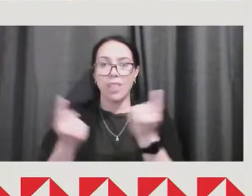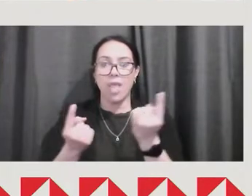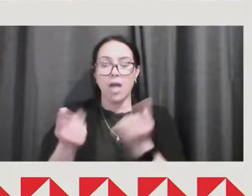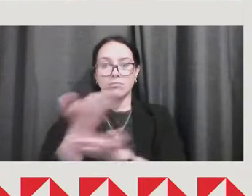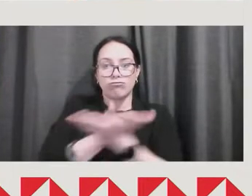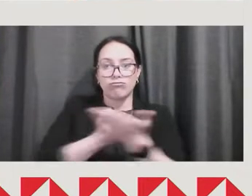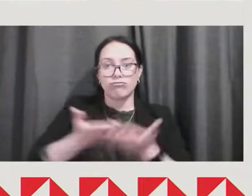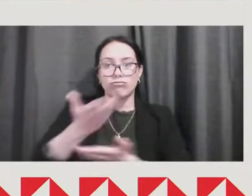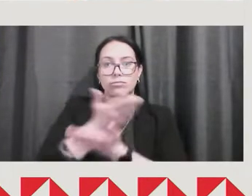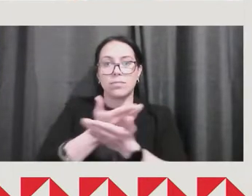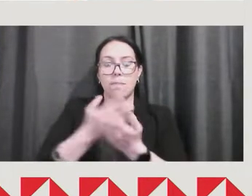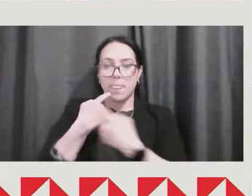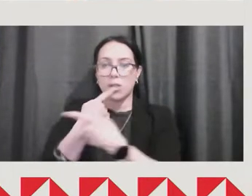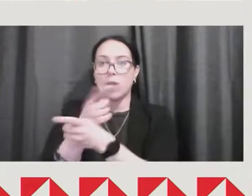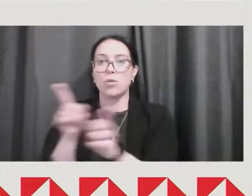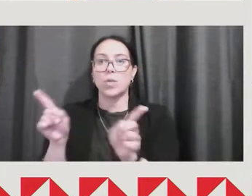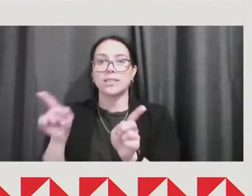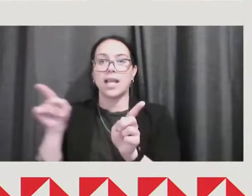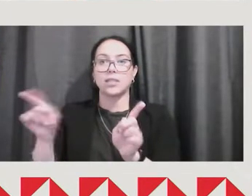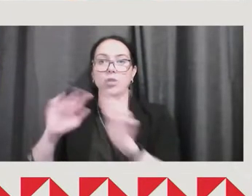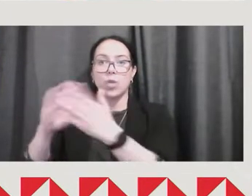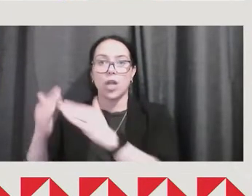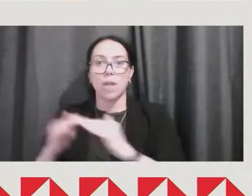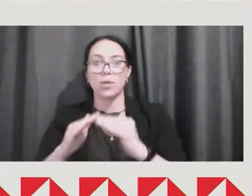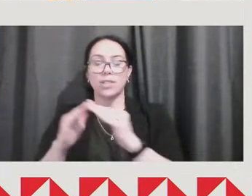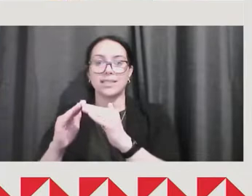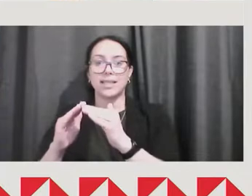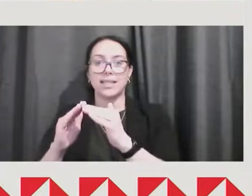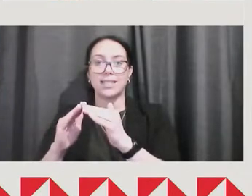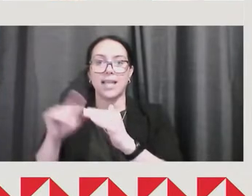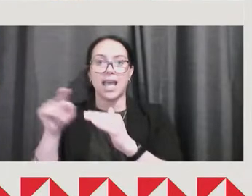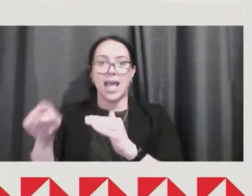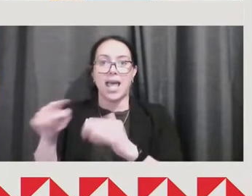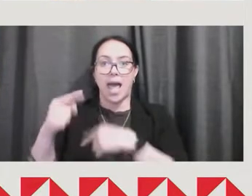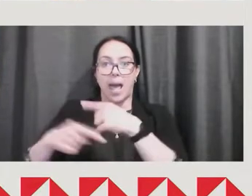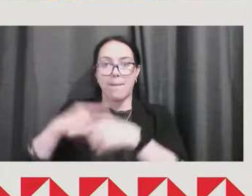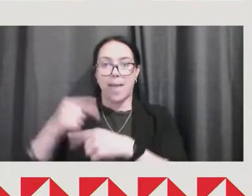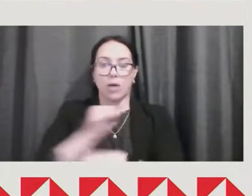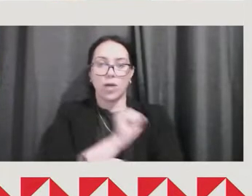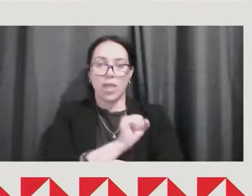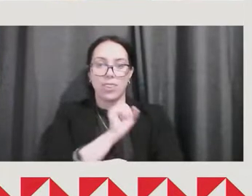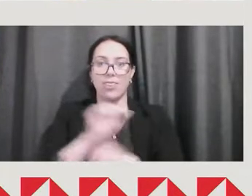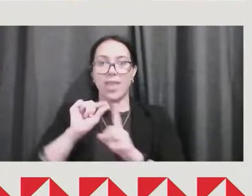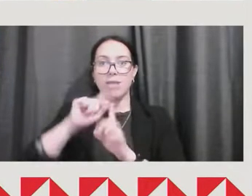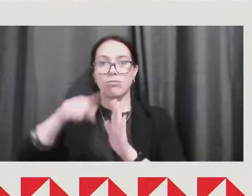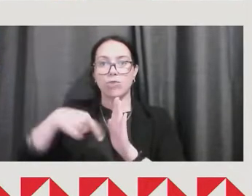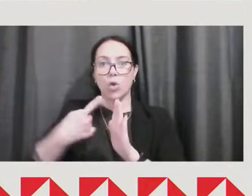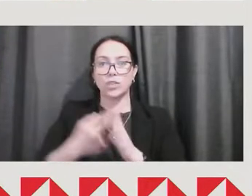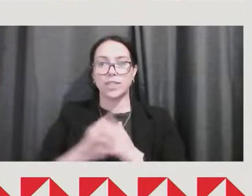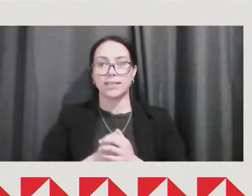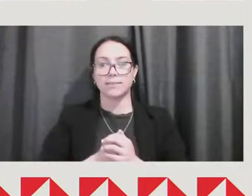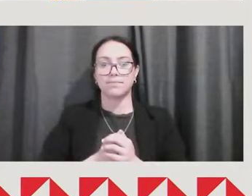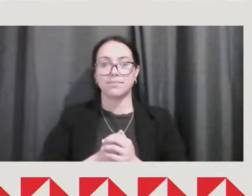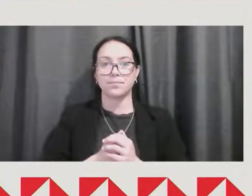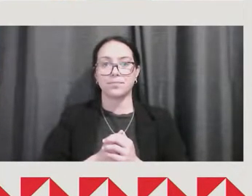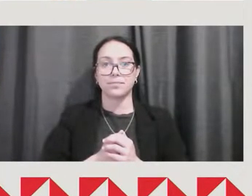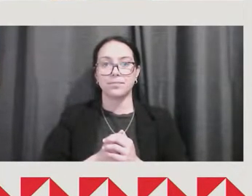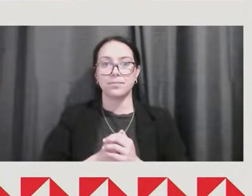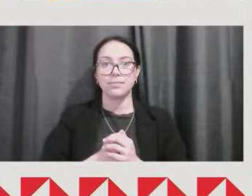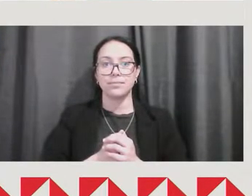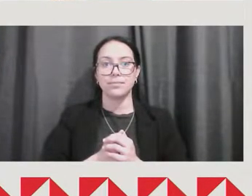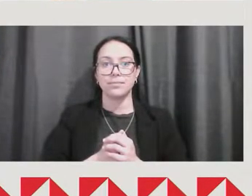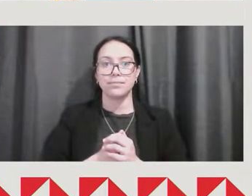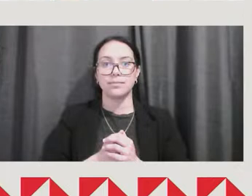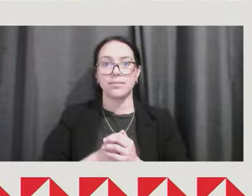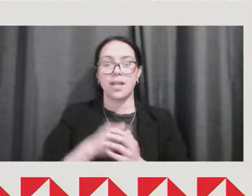the Arts communities and institutions about the project um and one that's passionate for me is the Pacific tour disability